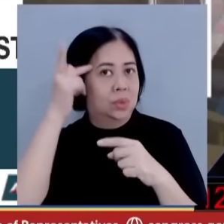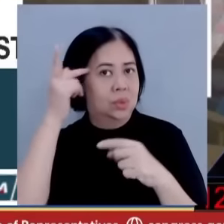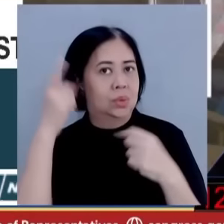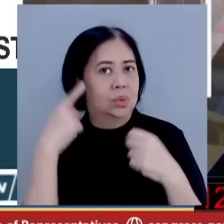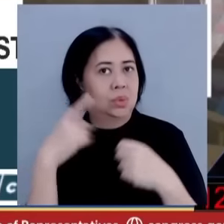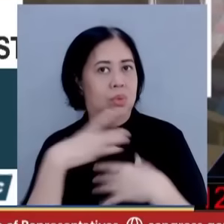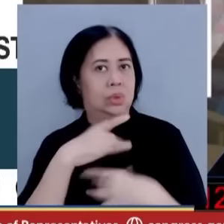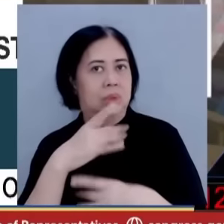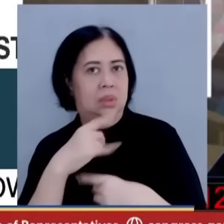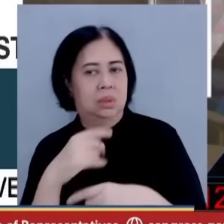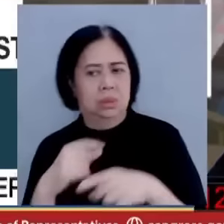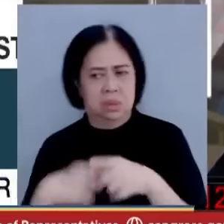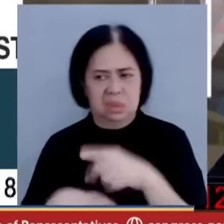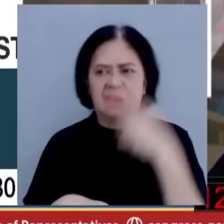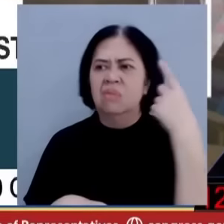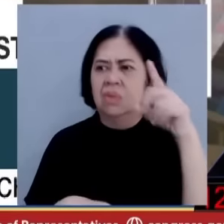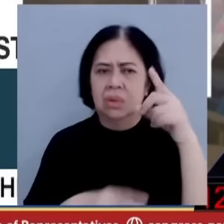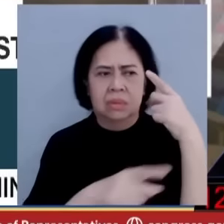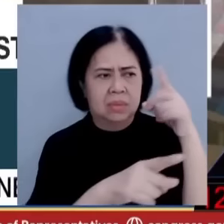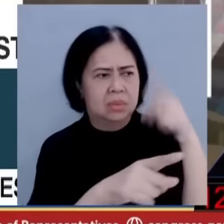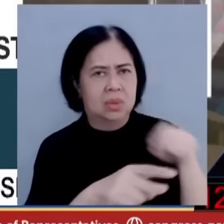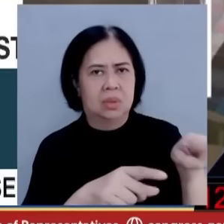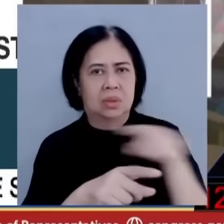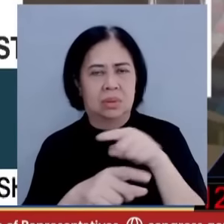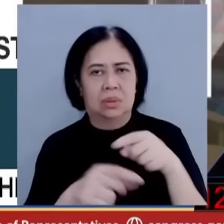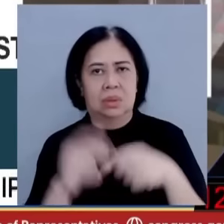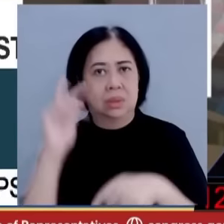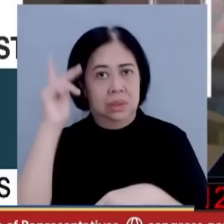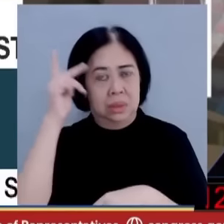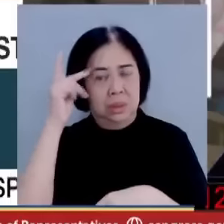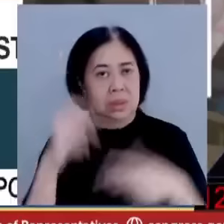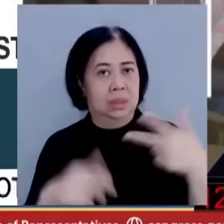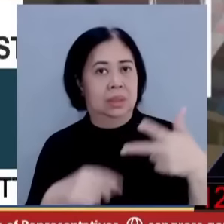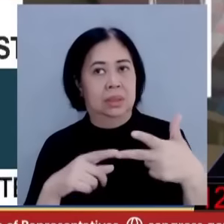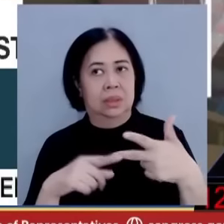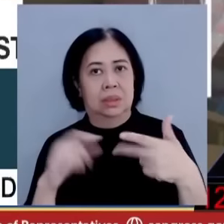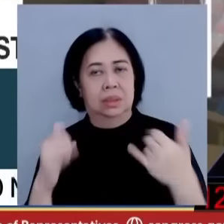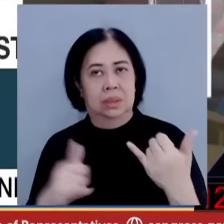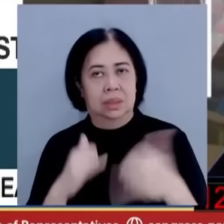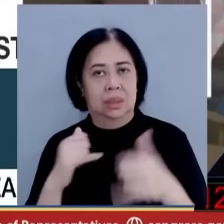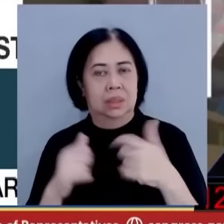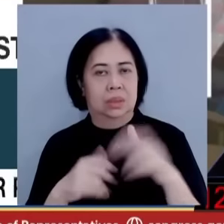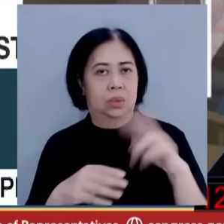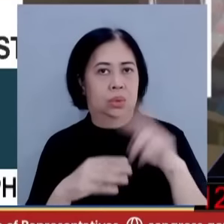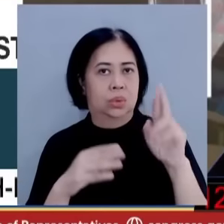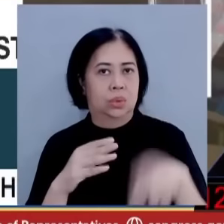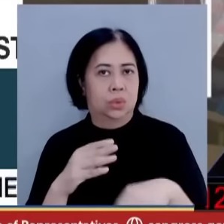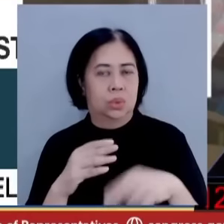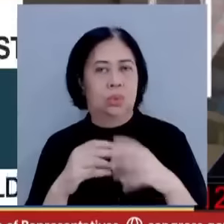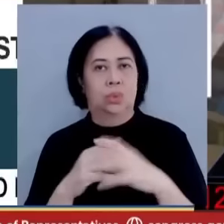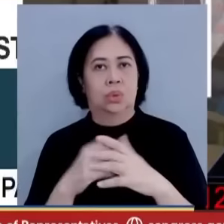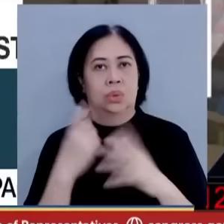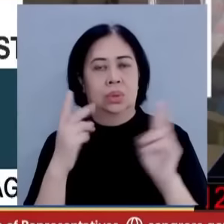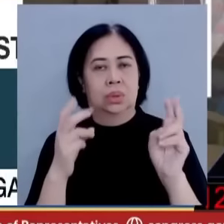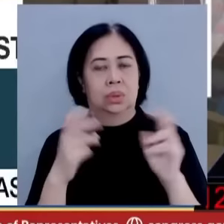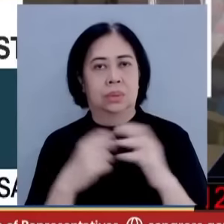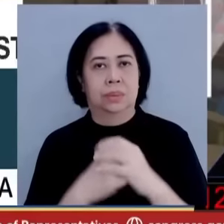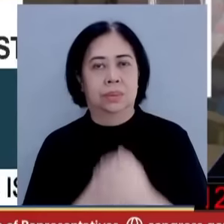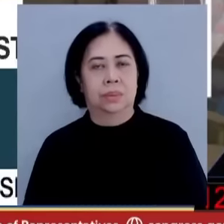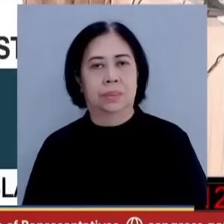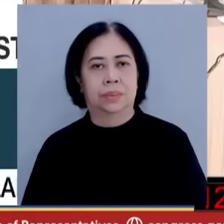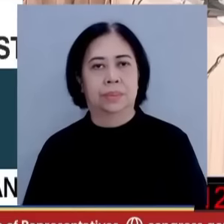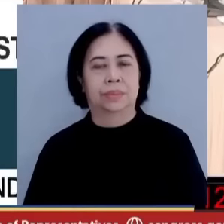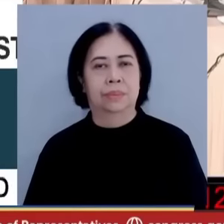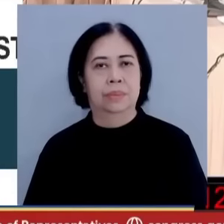mo maiiwasan yan. Pangatlo, huling-huli, yung pong resulta na sinasabi natin, hindi naman